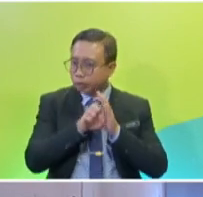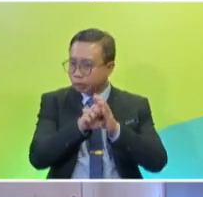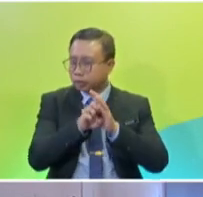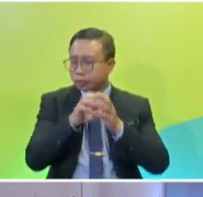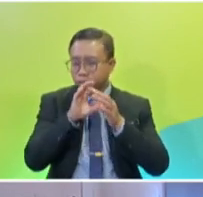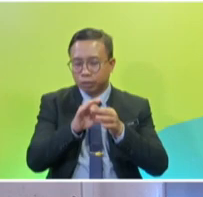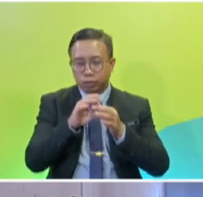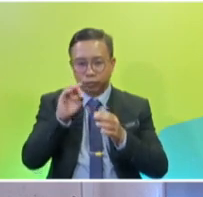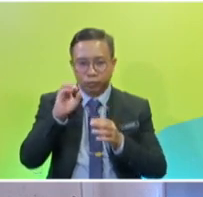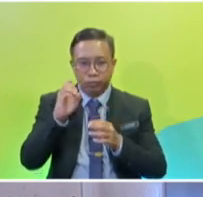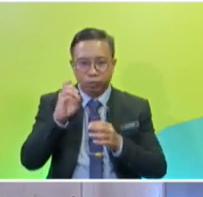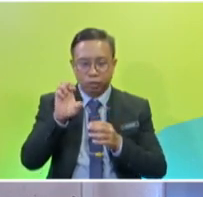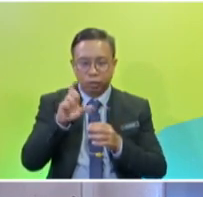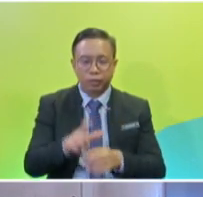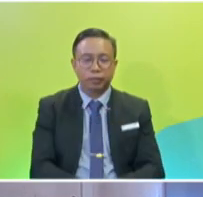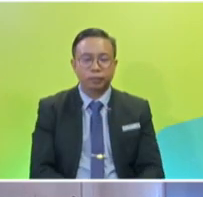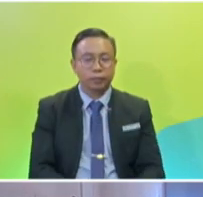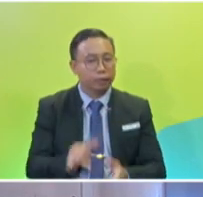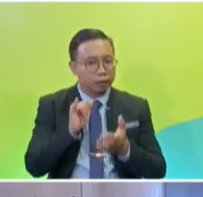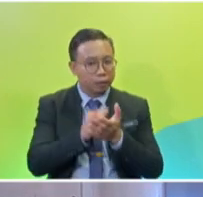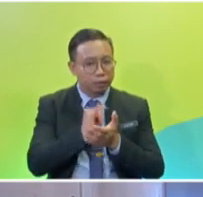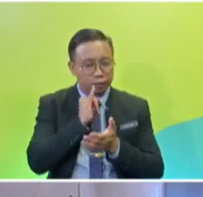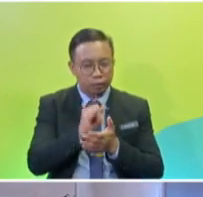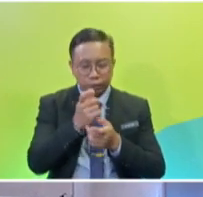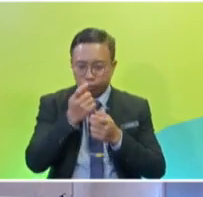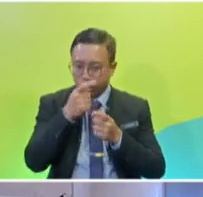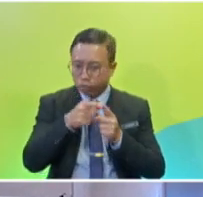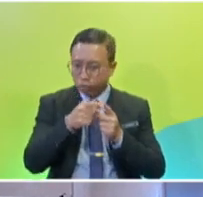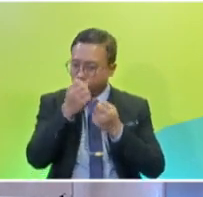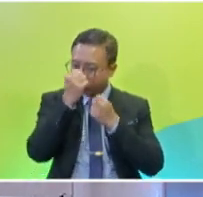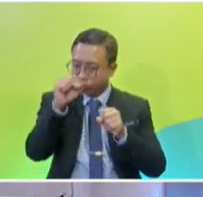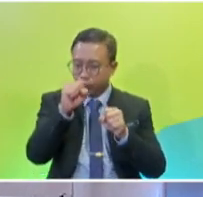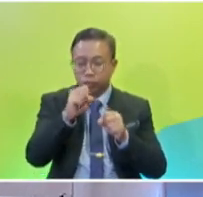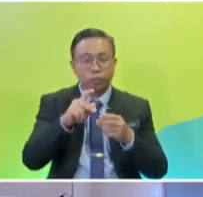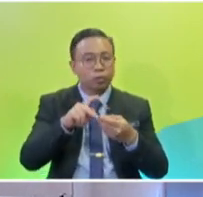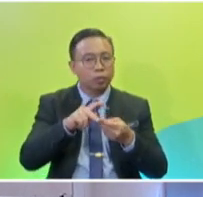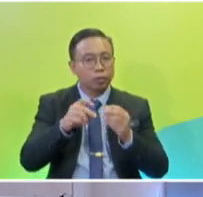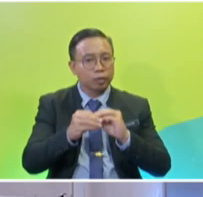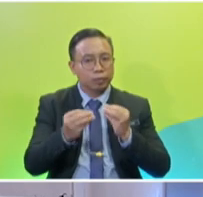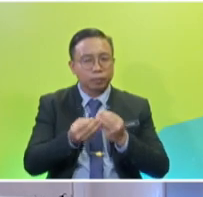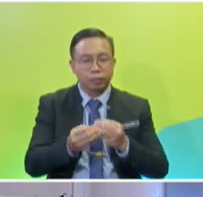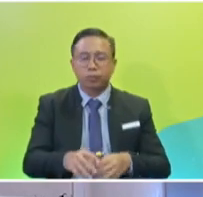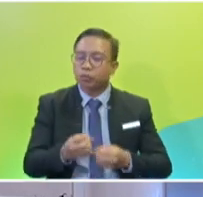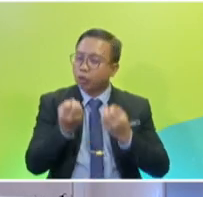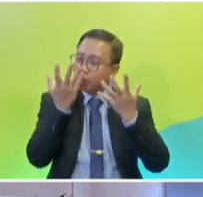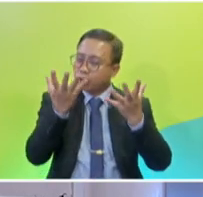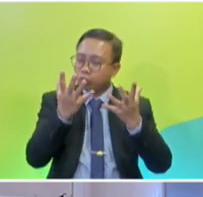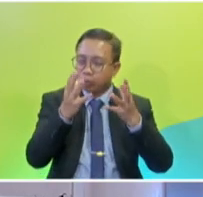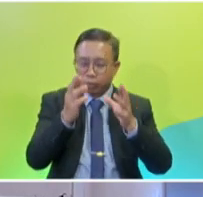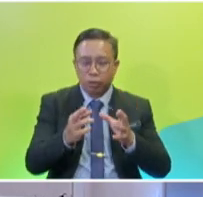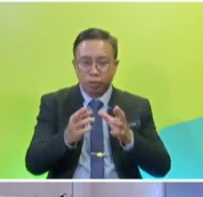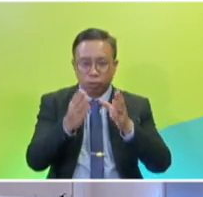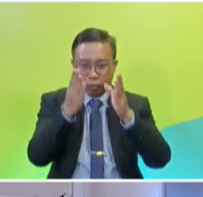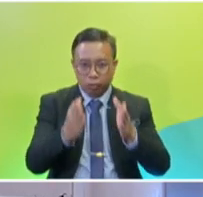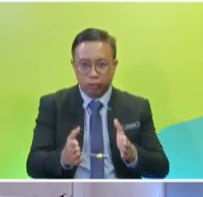modal verb, might. Okay? So this is to solve the problem faced by Shu. Yeah. It was crowded and they